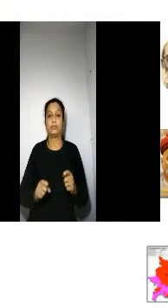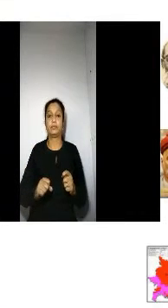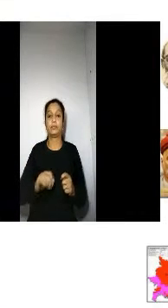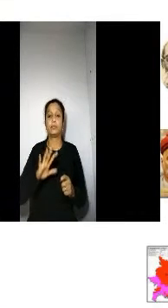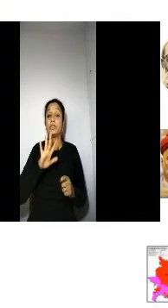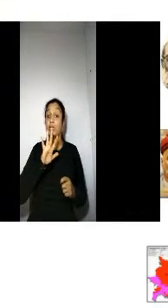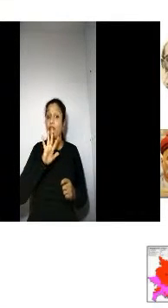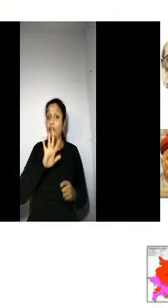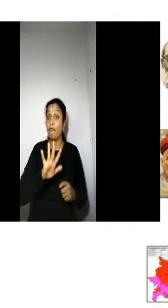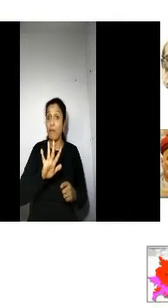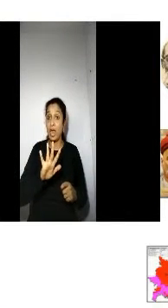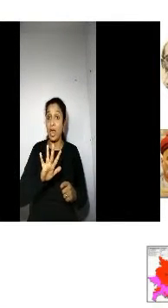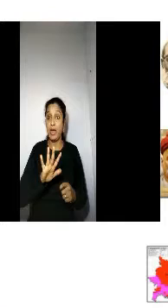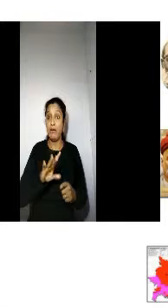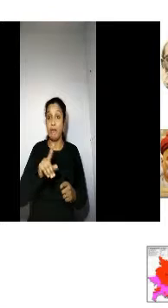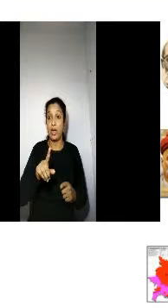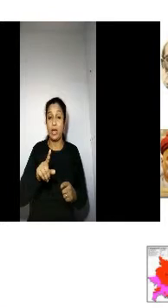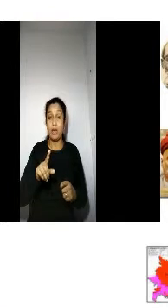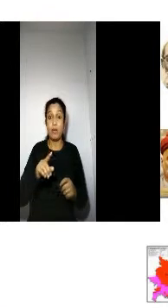Published